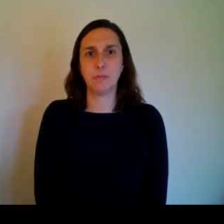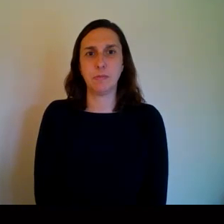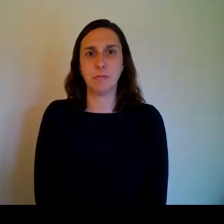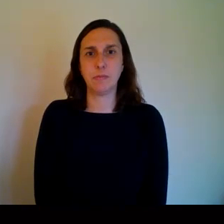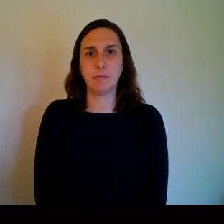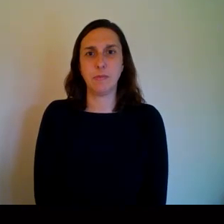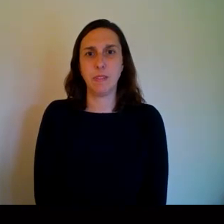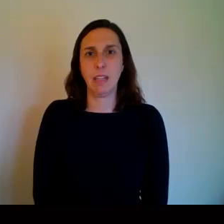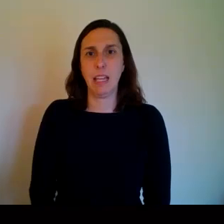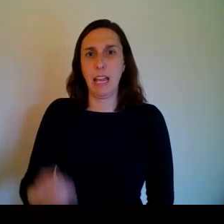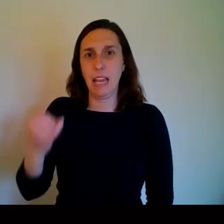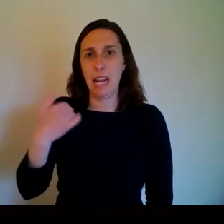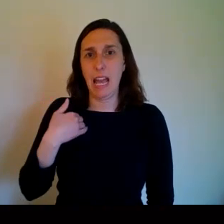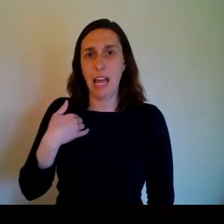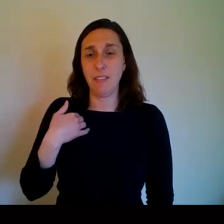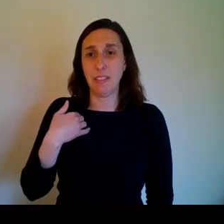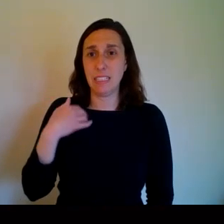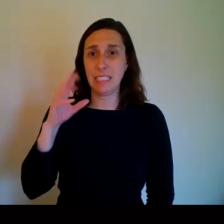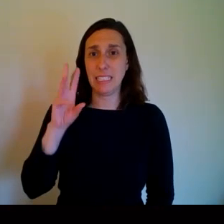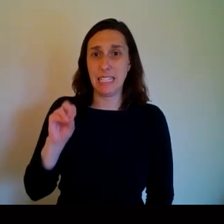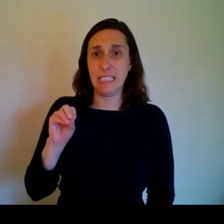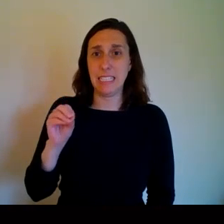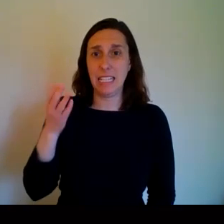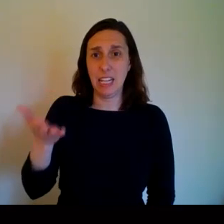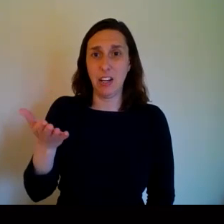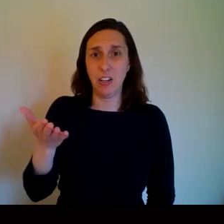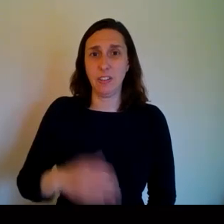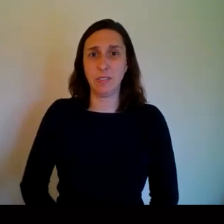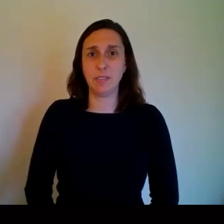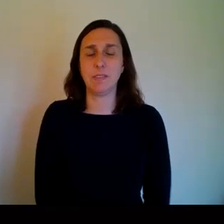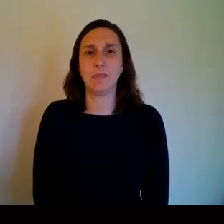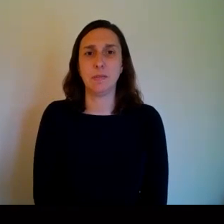And if I put 60 into here, is that 400?